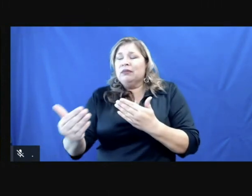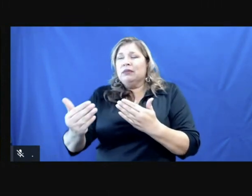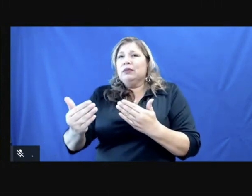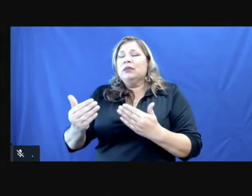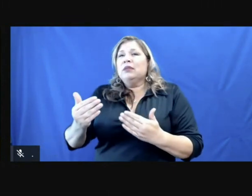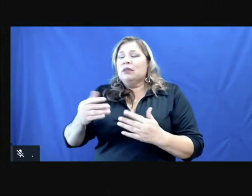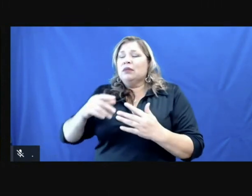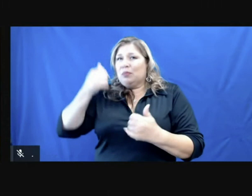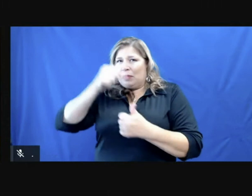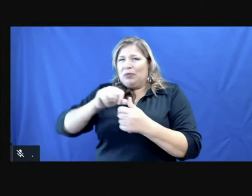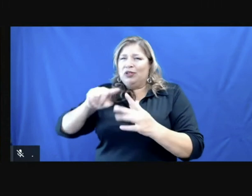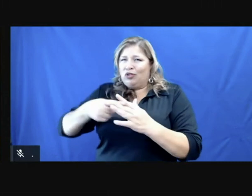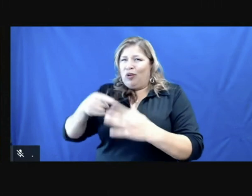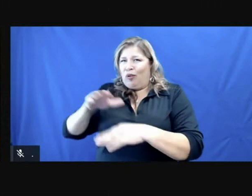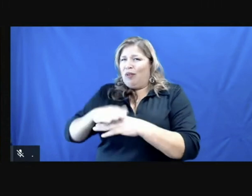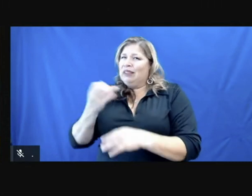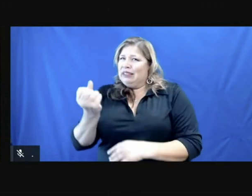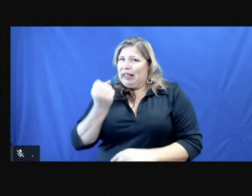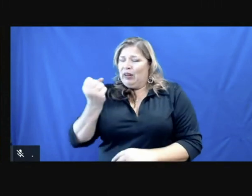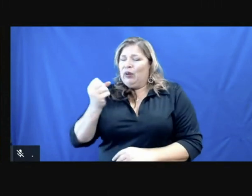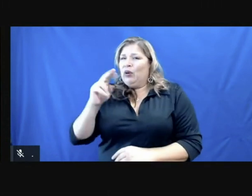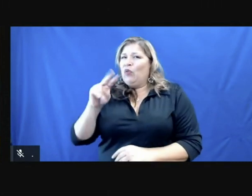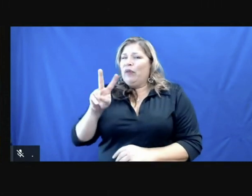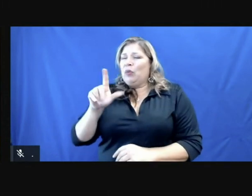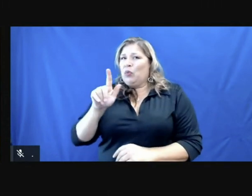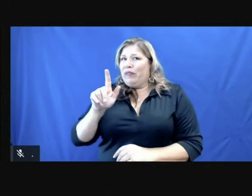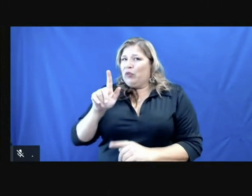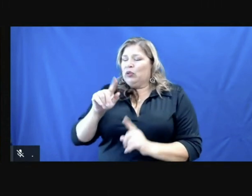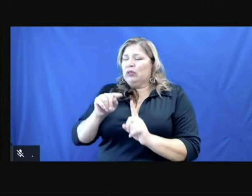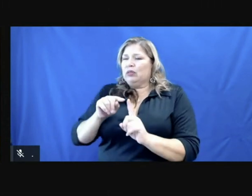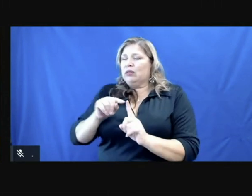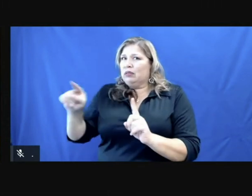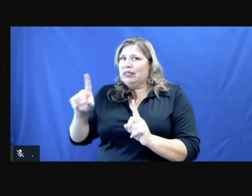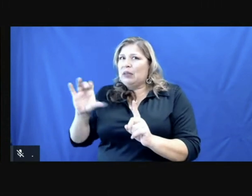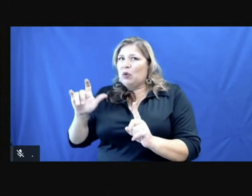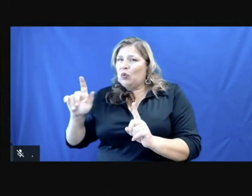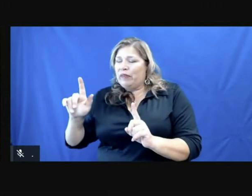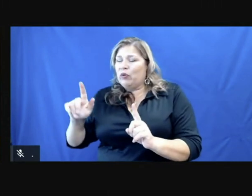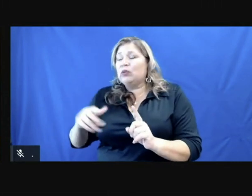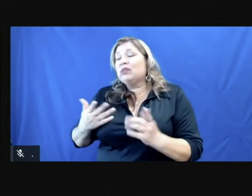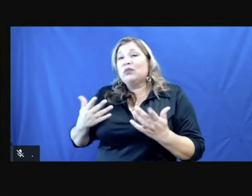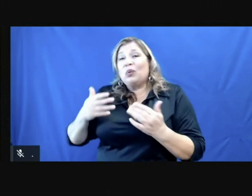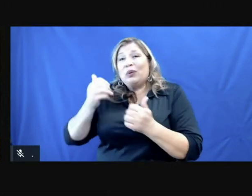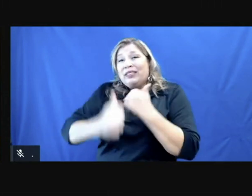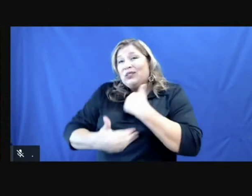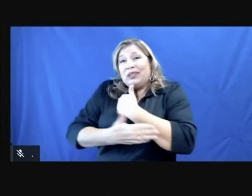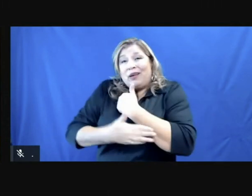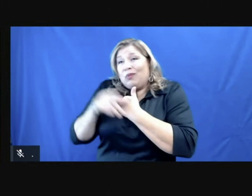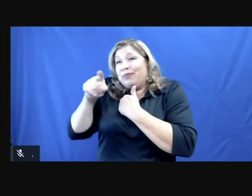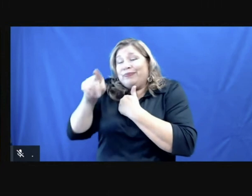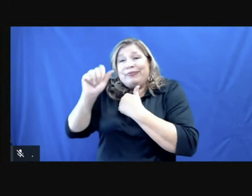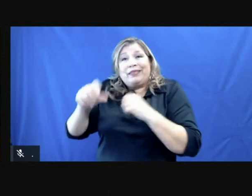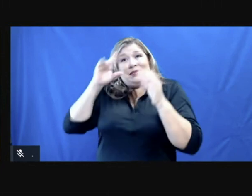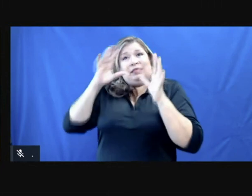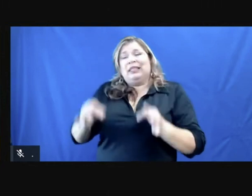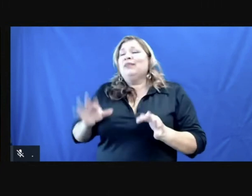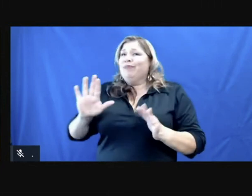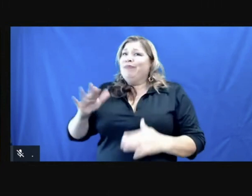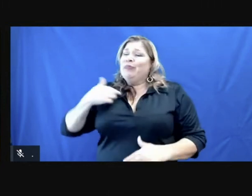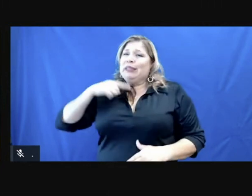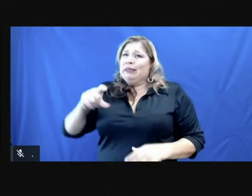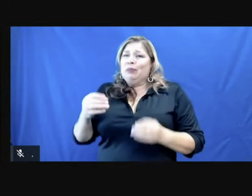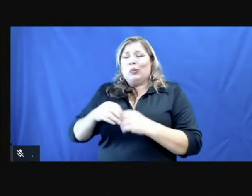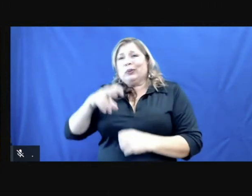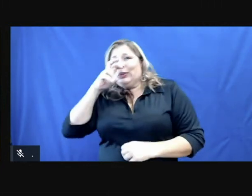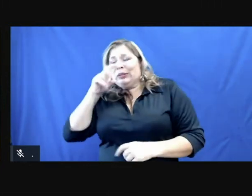comes into effect, and to use it to the extent that they believe it helps them control these